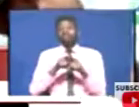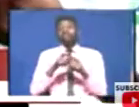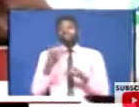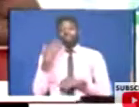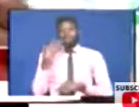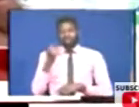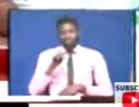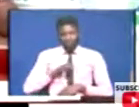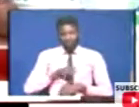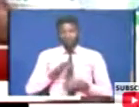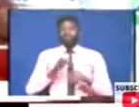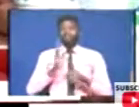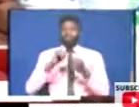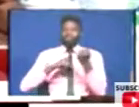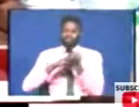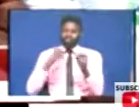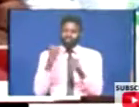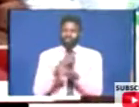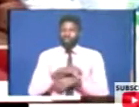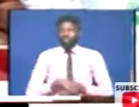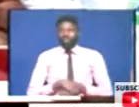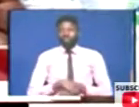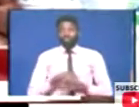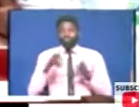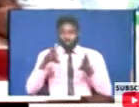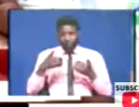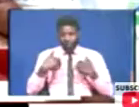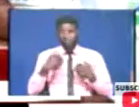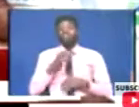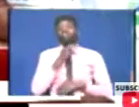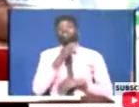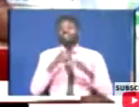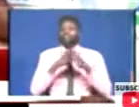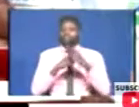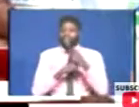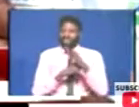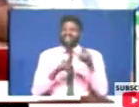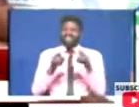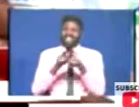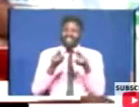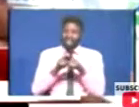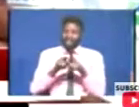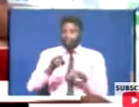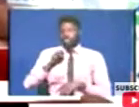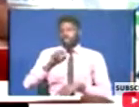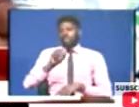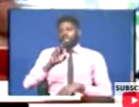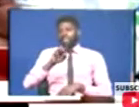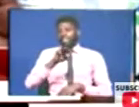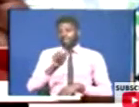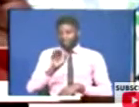entered today between the Cocacola Foundation, Watamu Marine Association and Equal World Recycling is going to change